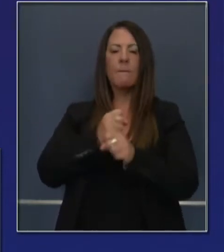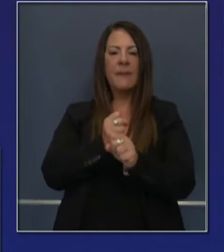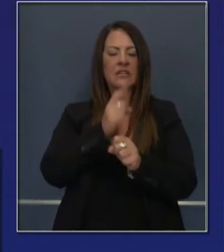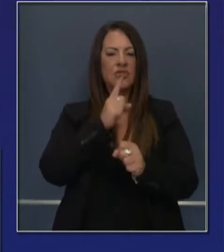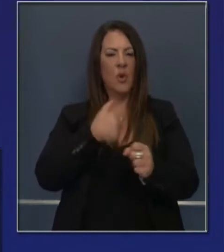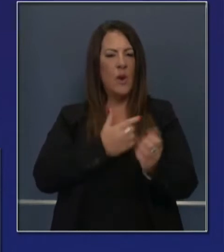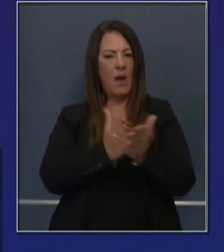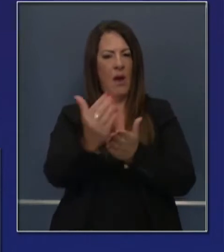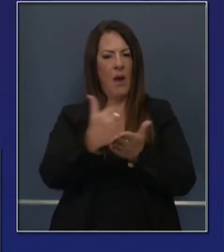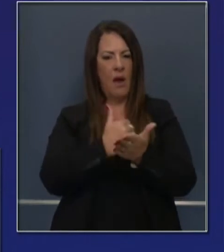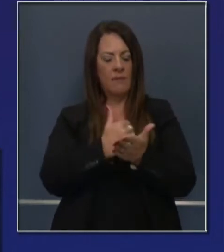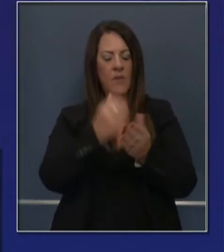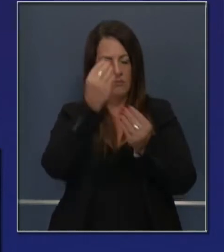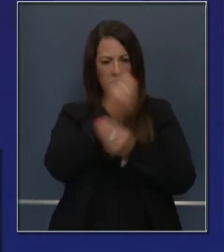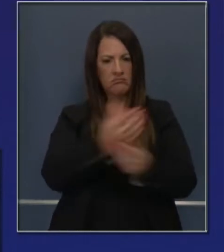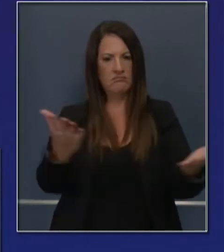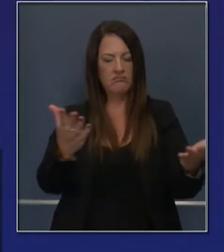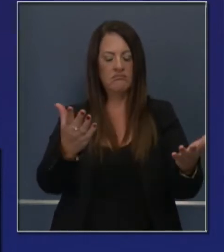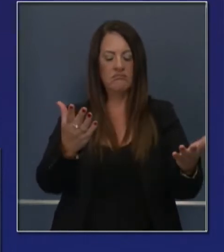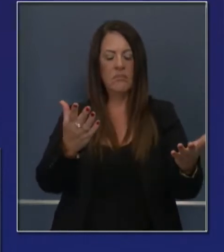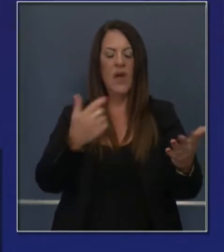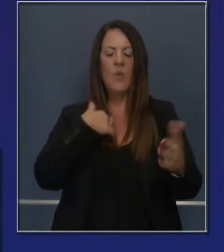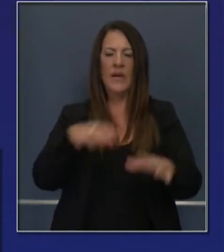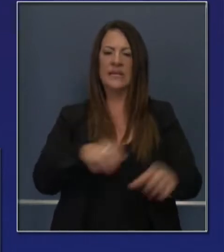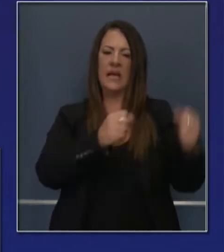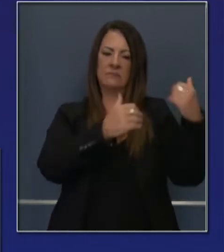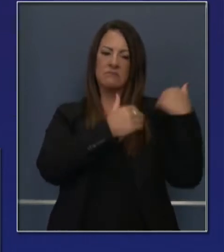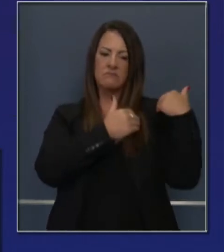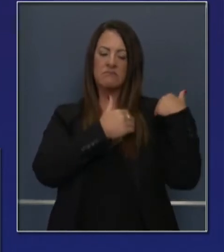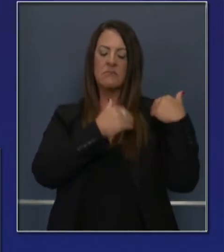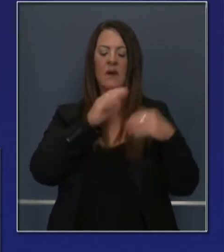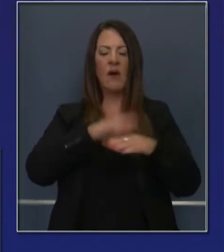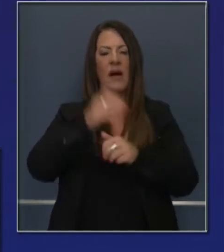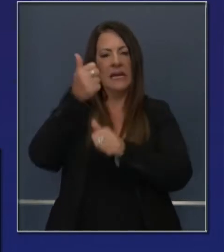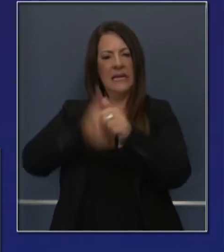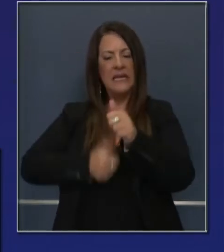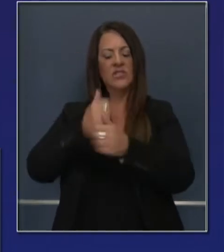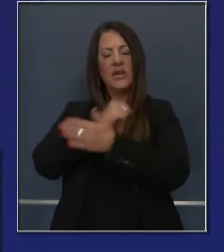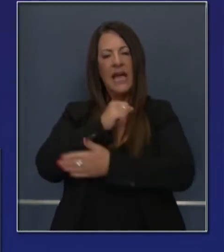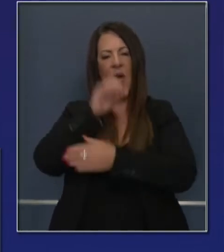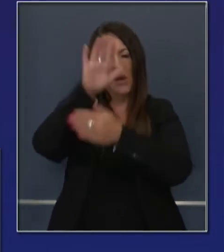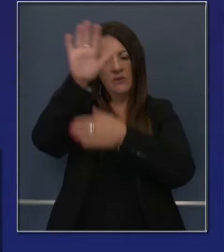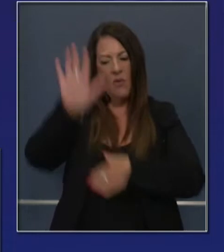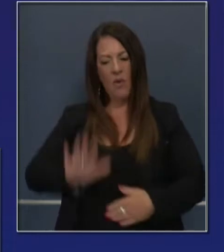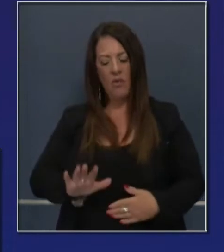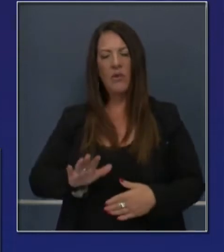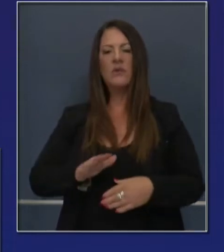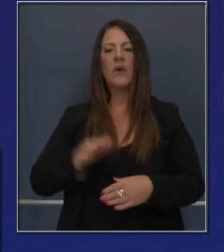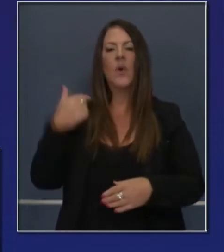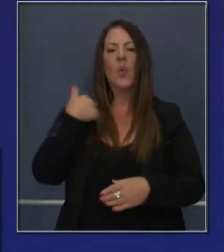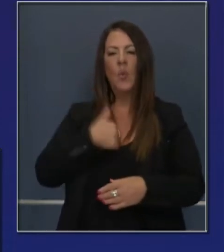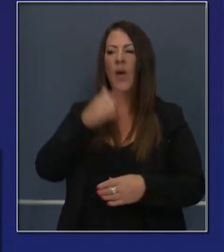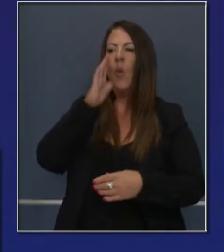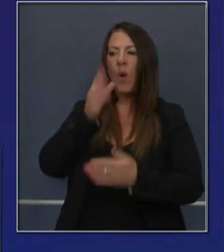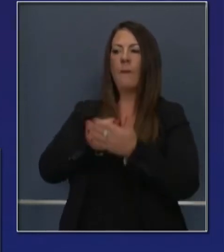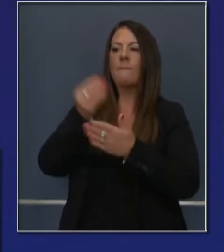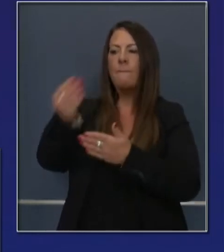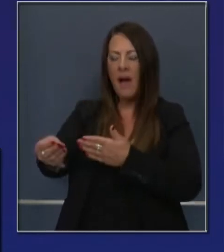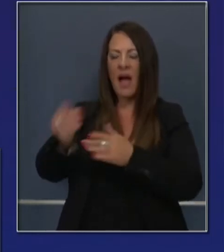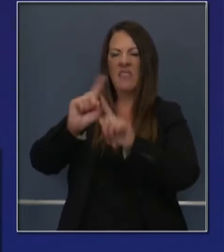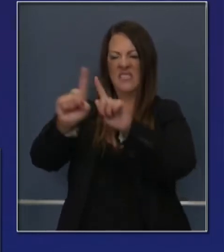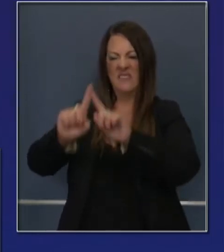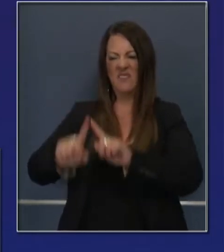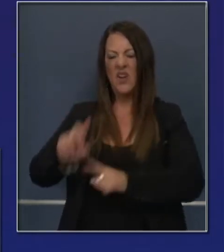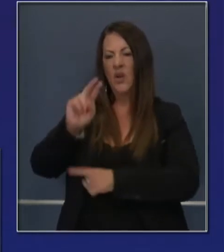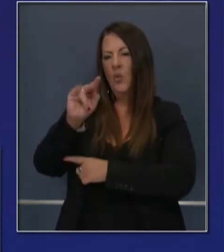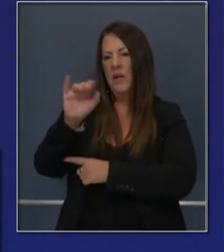important, accountability at the local level to acquire these units by the end of the calendar year. The good news